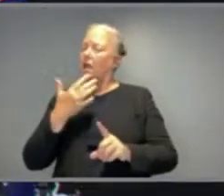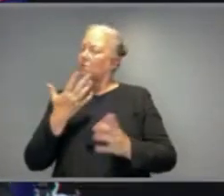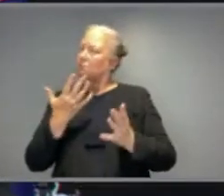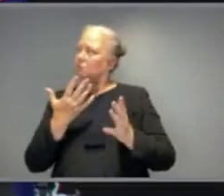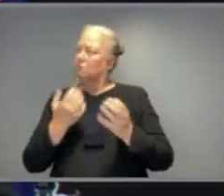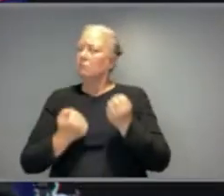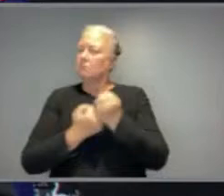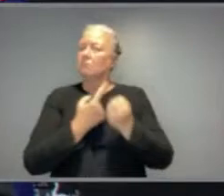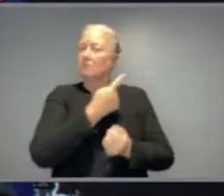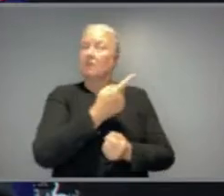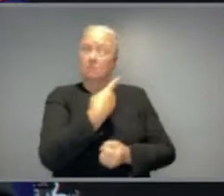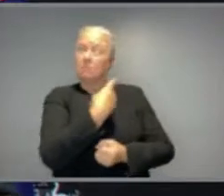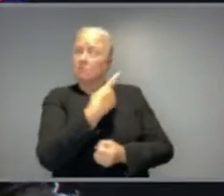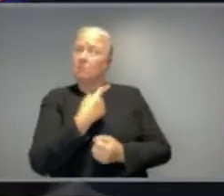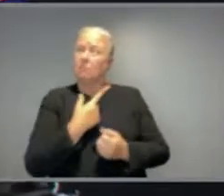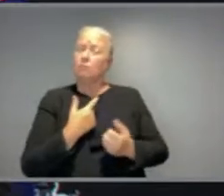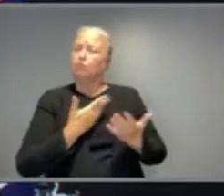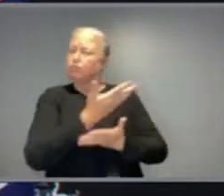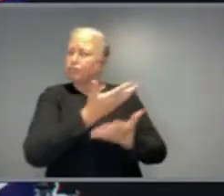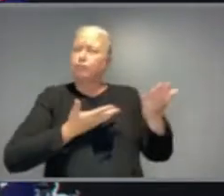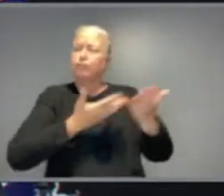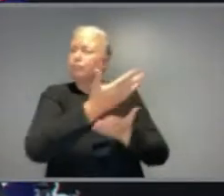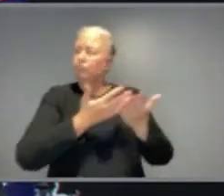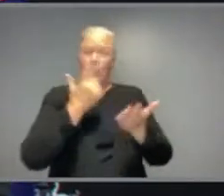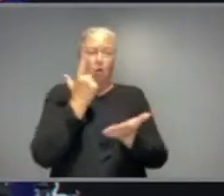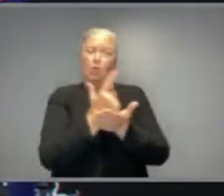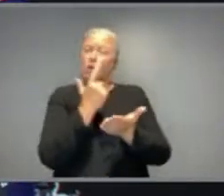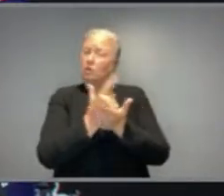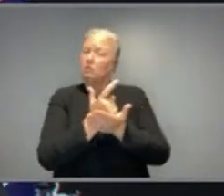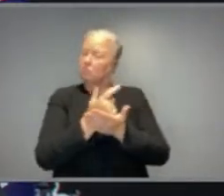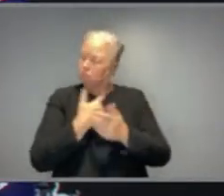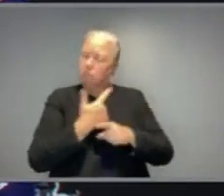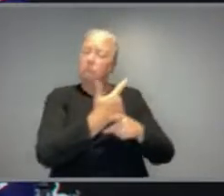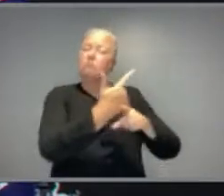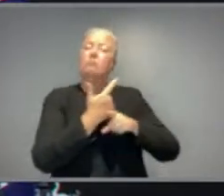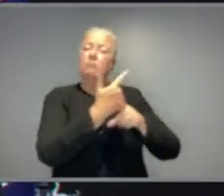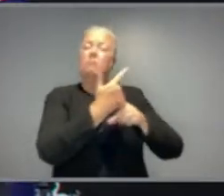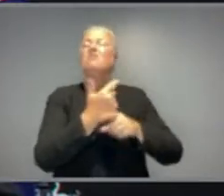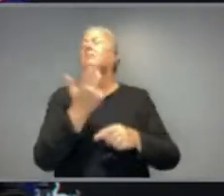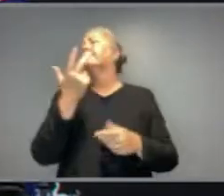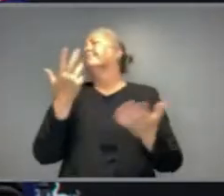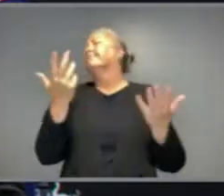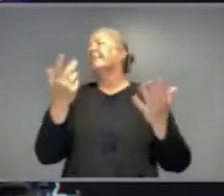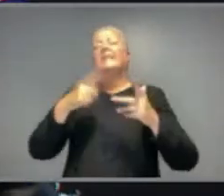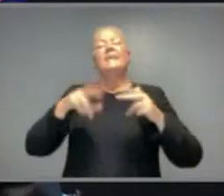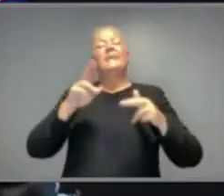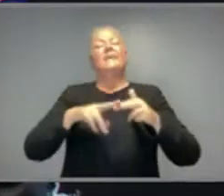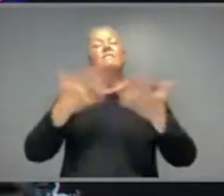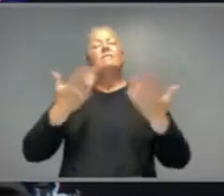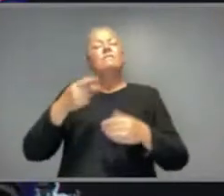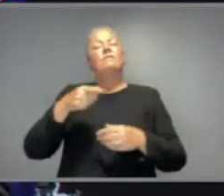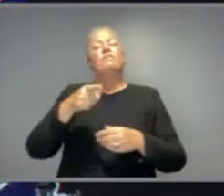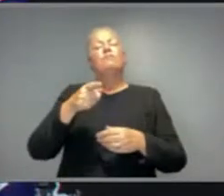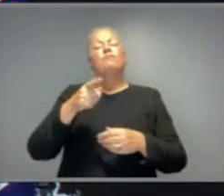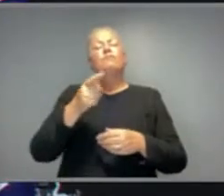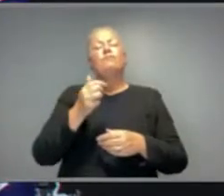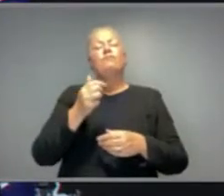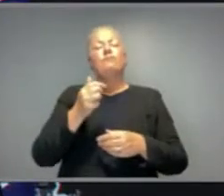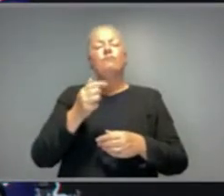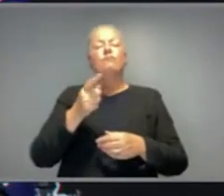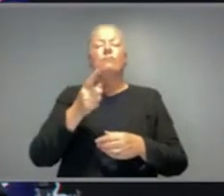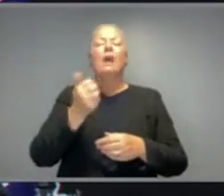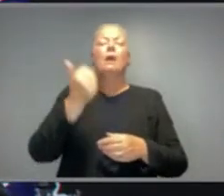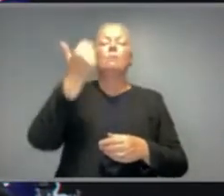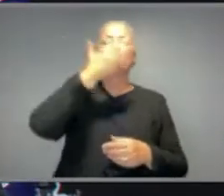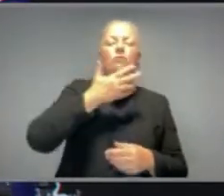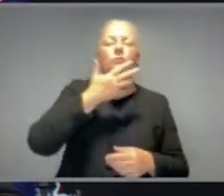lot, at any stage, let's say we have a remote Indigenous community. The question came from this side of the room where there may be a